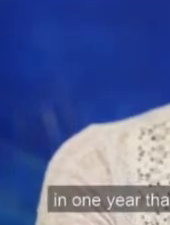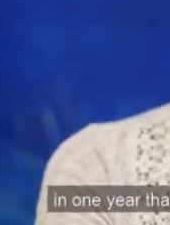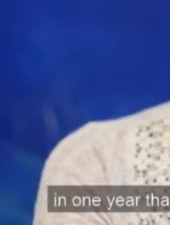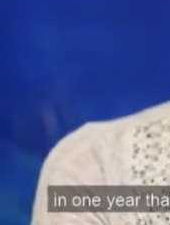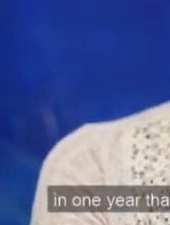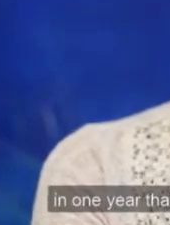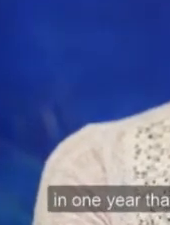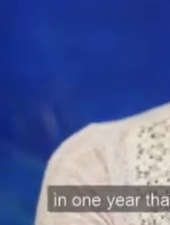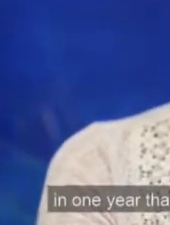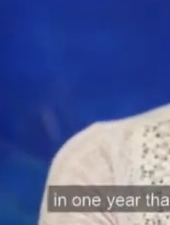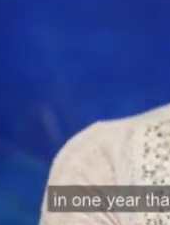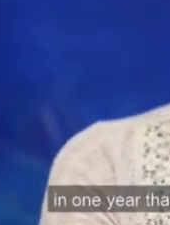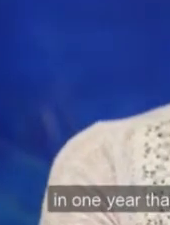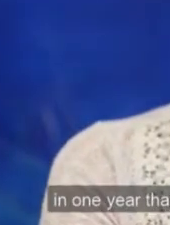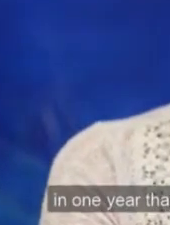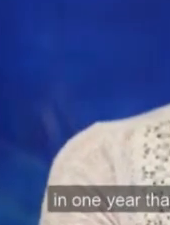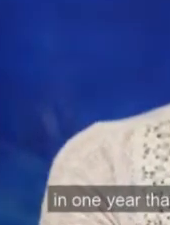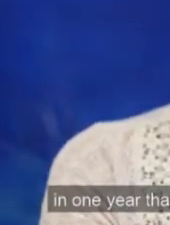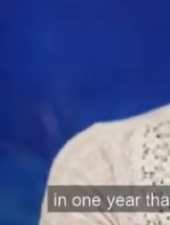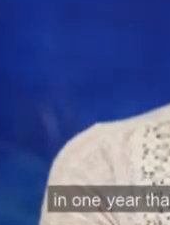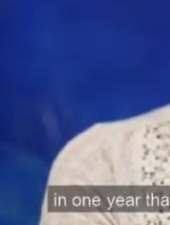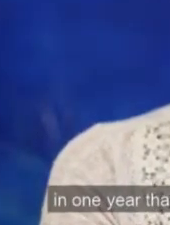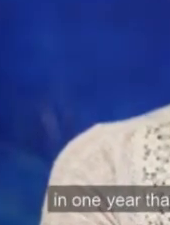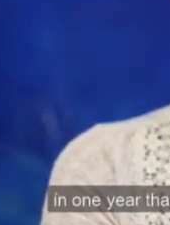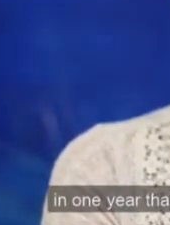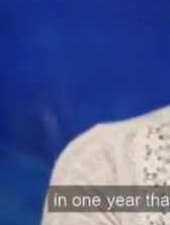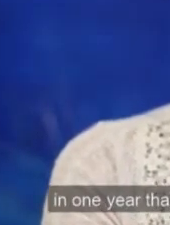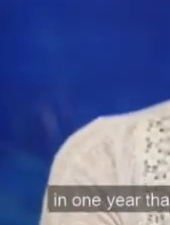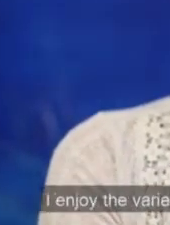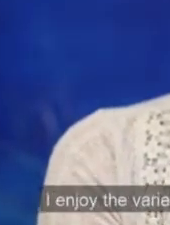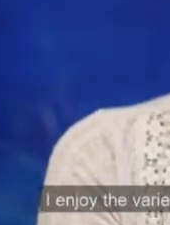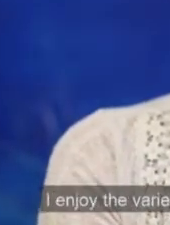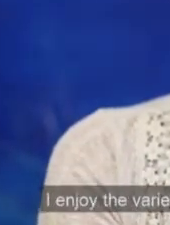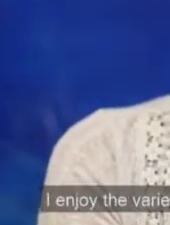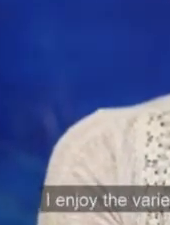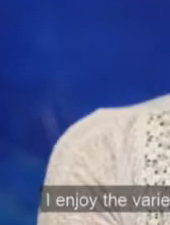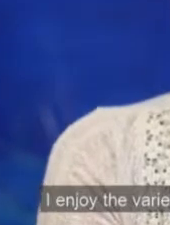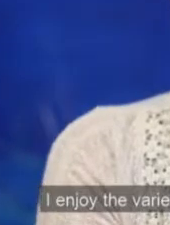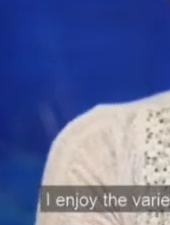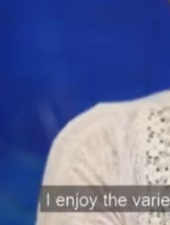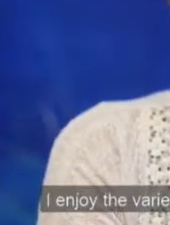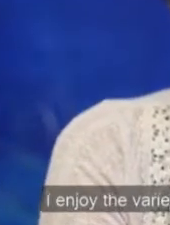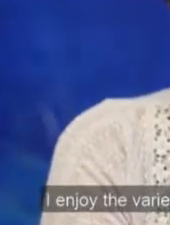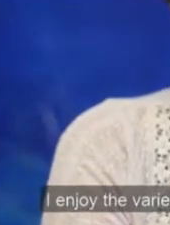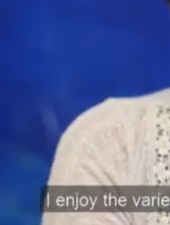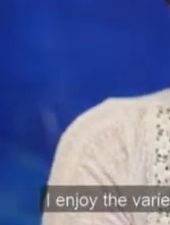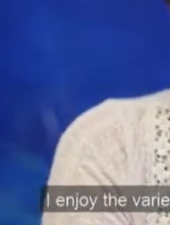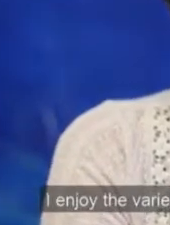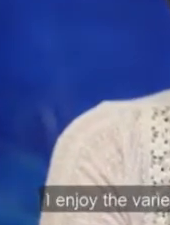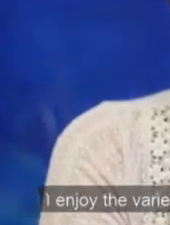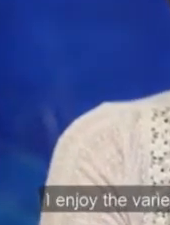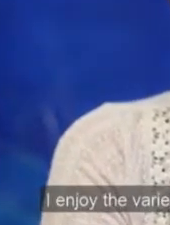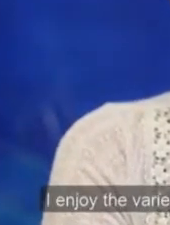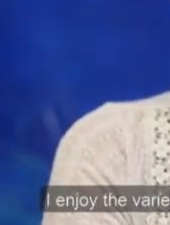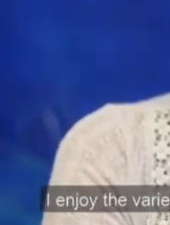1 year, that does get to be a little difficult. I enjoy listening to books. I enjoy the variety of